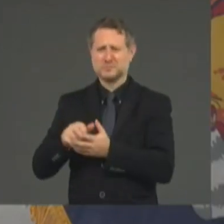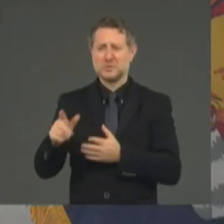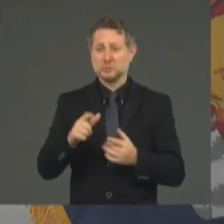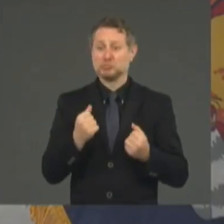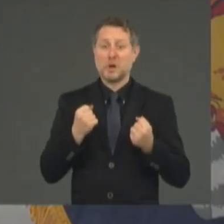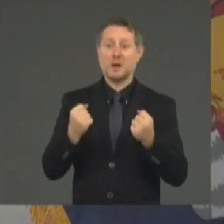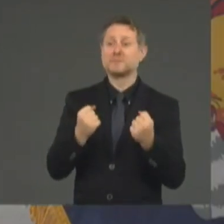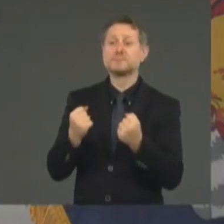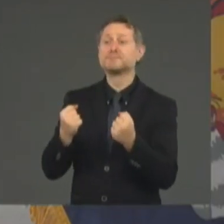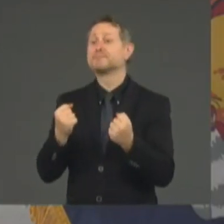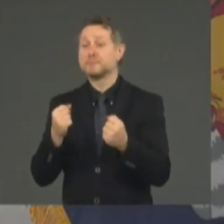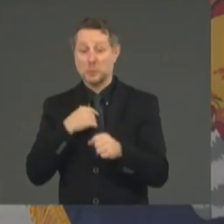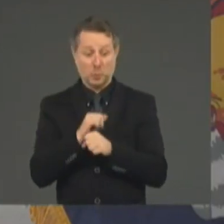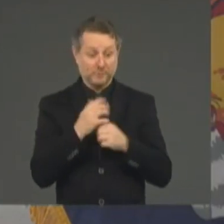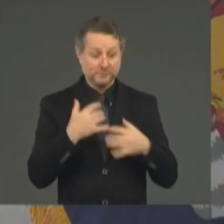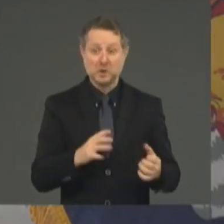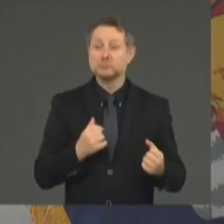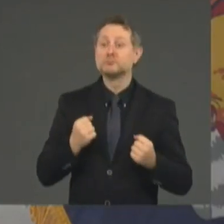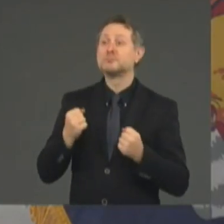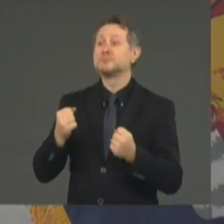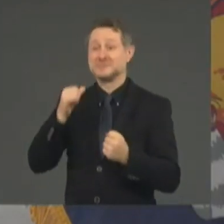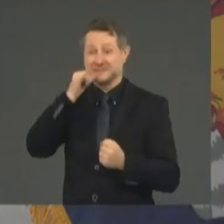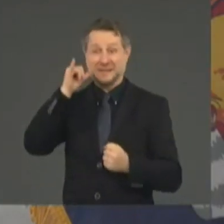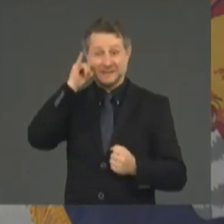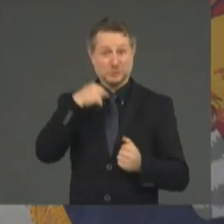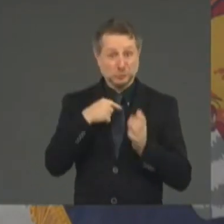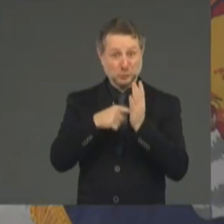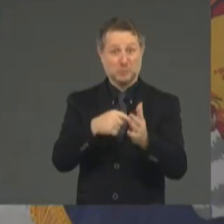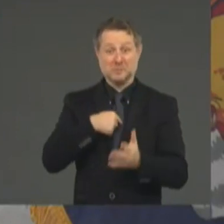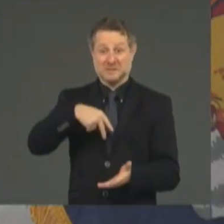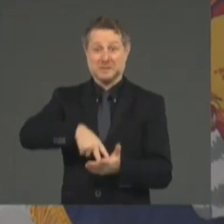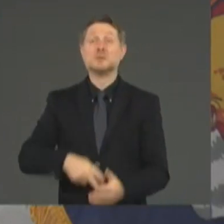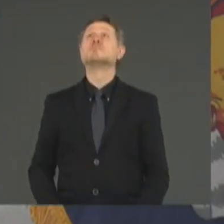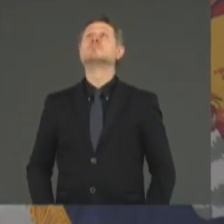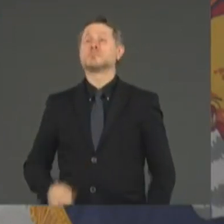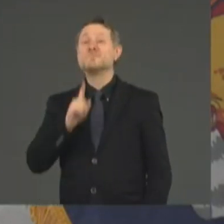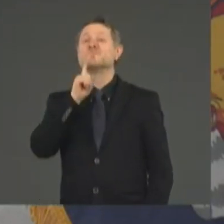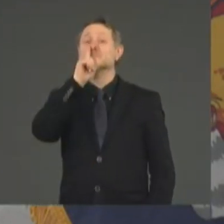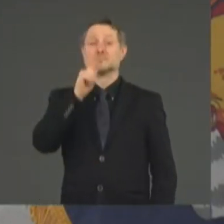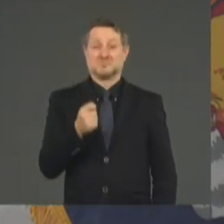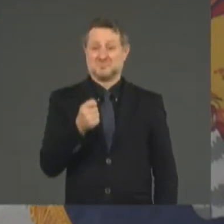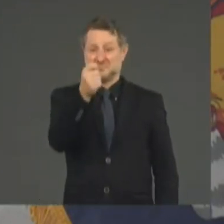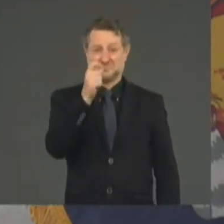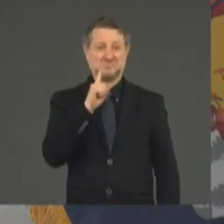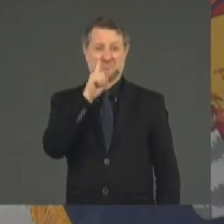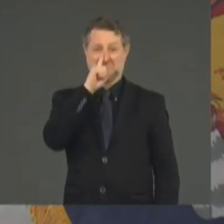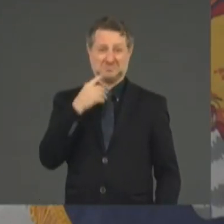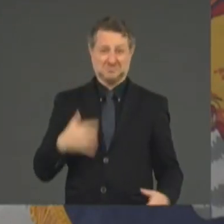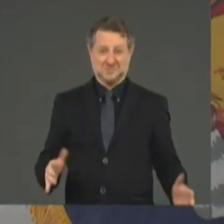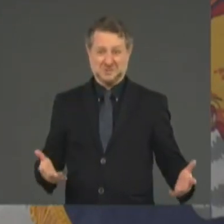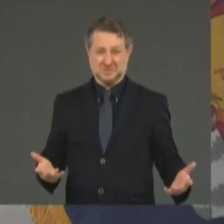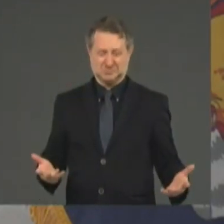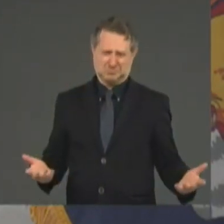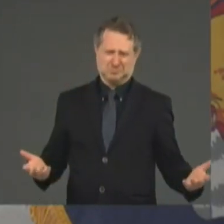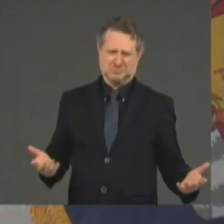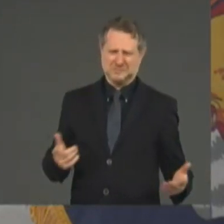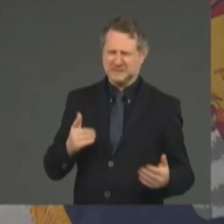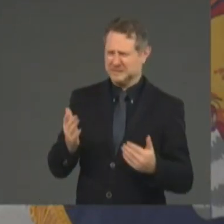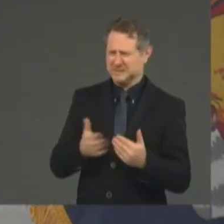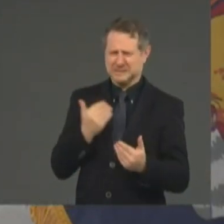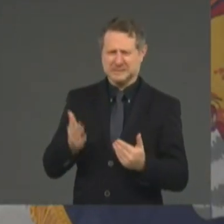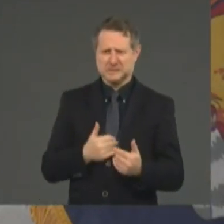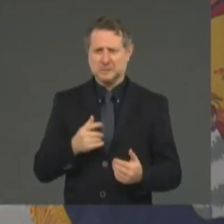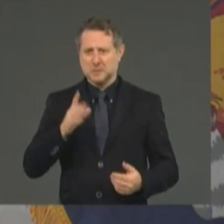home. I stood up yesterday, had it done, showed people how easy it was. You know, I understand they don't want to do